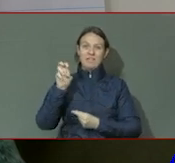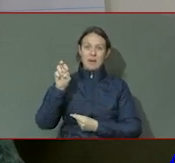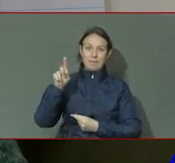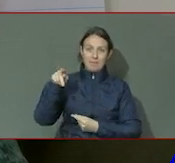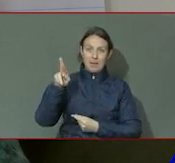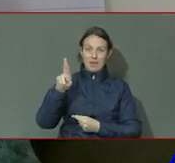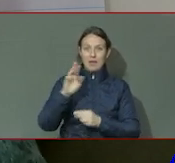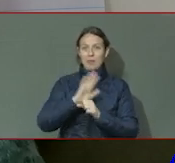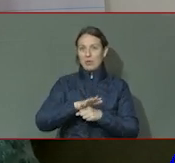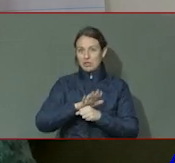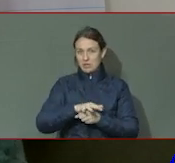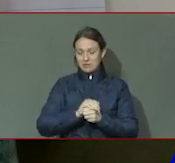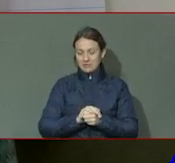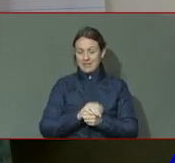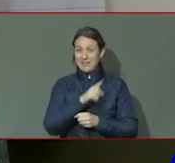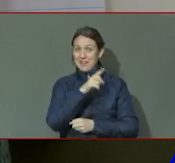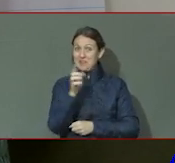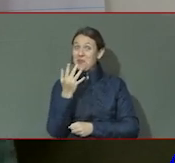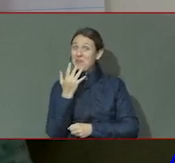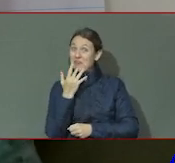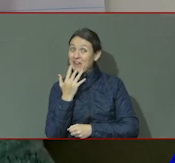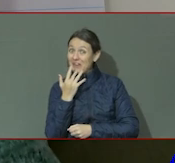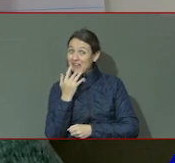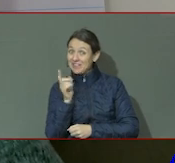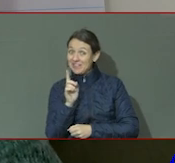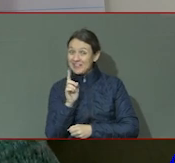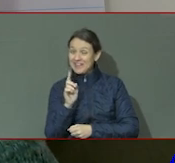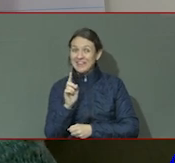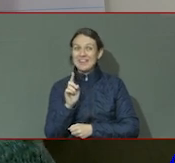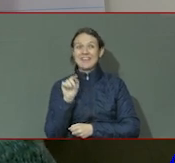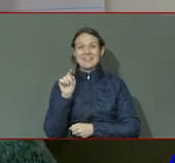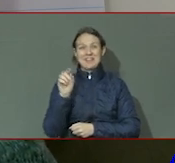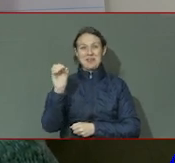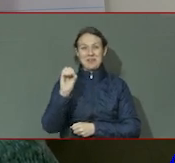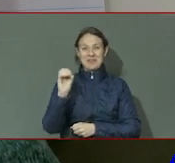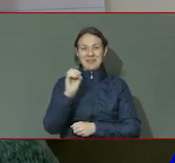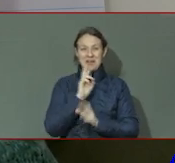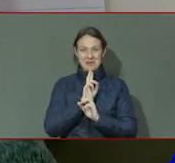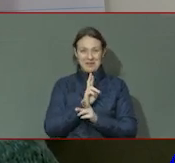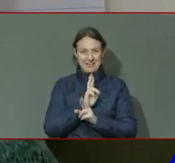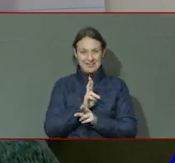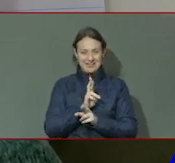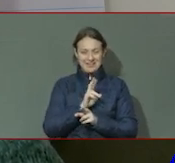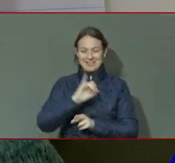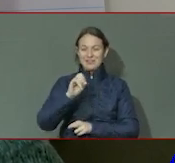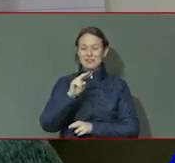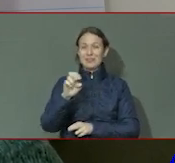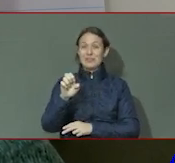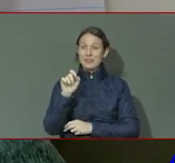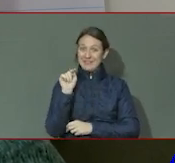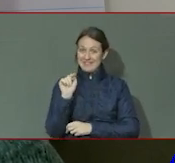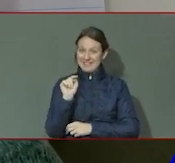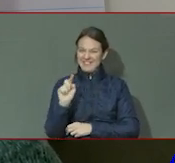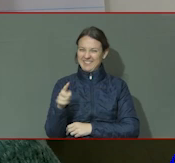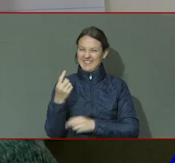discuss. Oh, and then your favorite, the organic reactions. And you know, for June, it's the first time that you're going to write